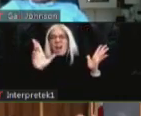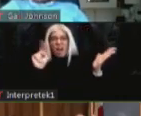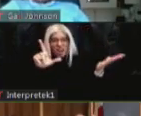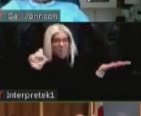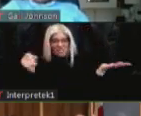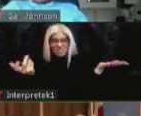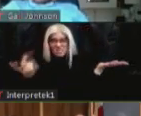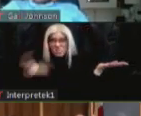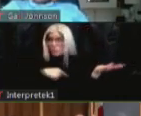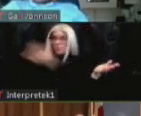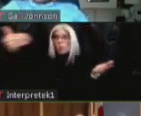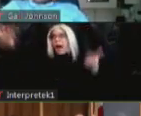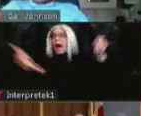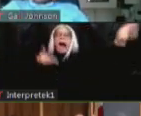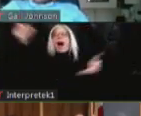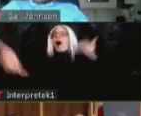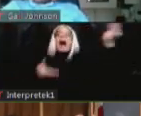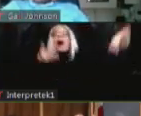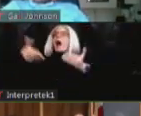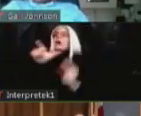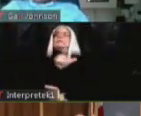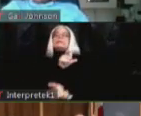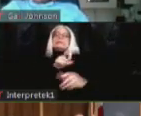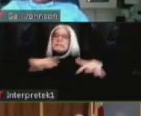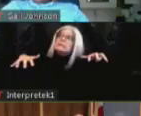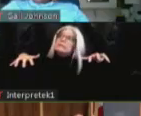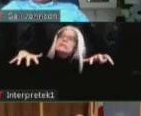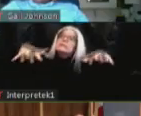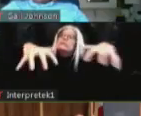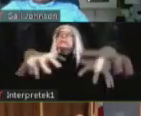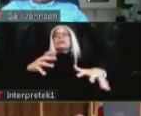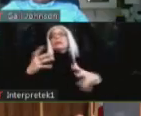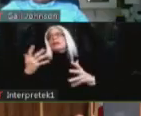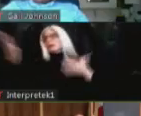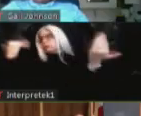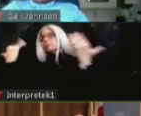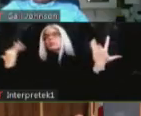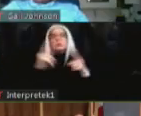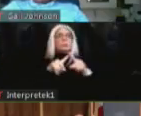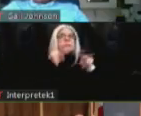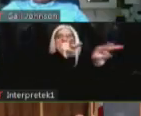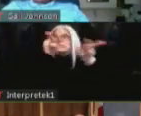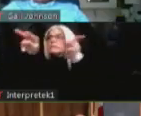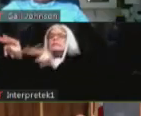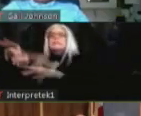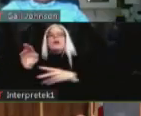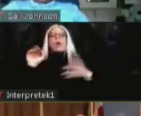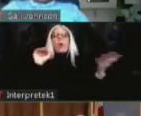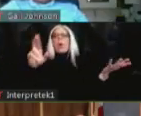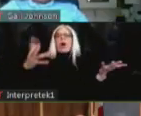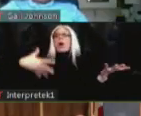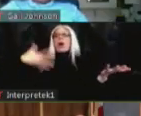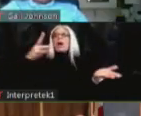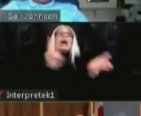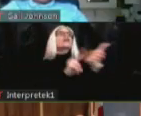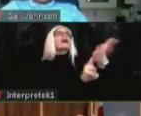codes enforcement folks on a temporary basis, what we hope is a temporary basis, or contract with